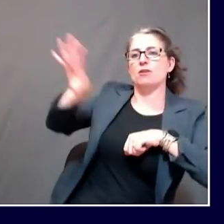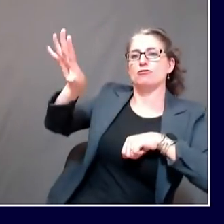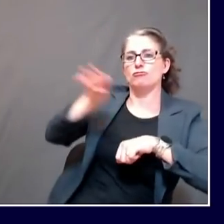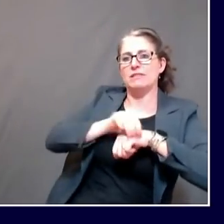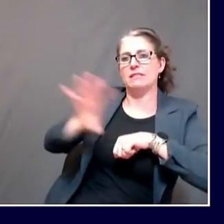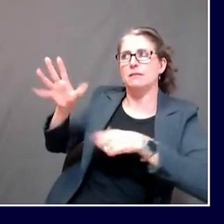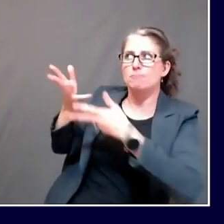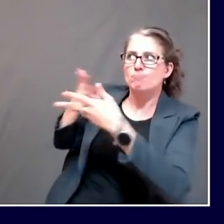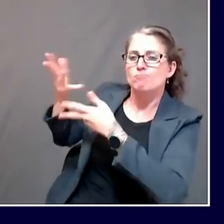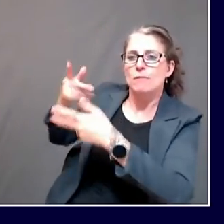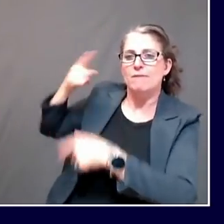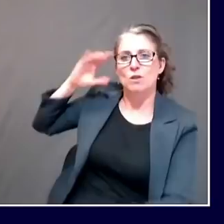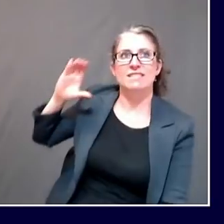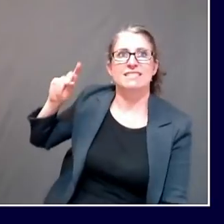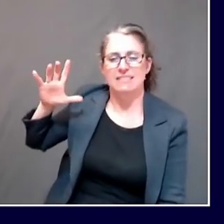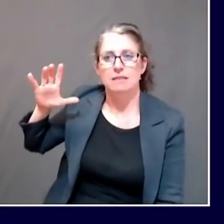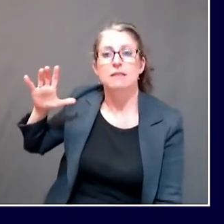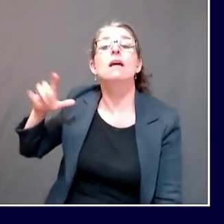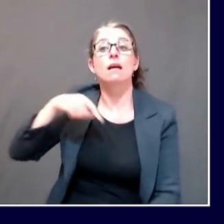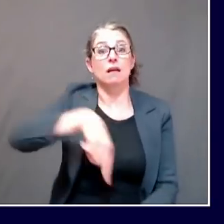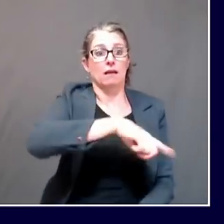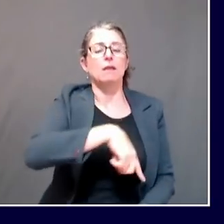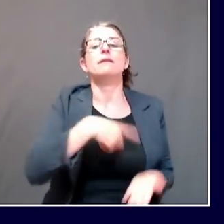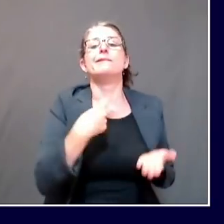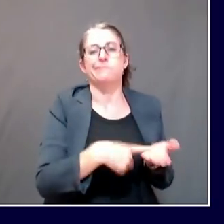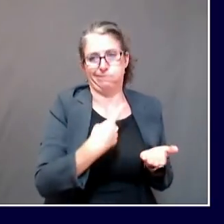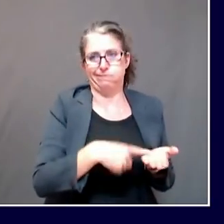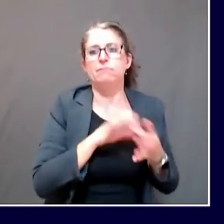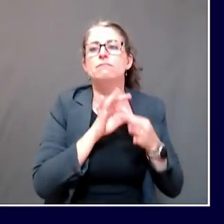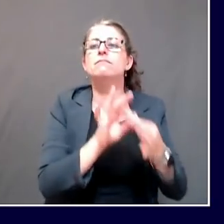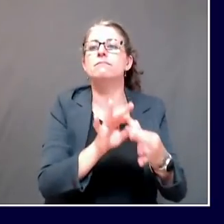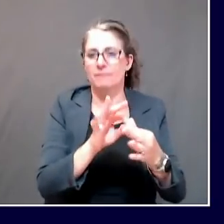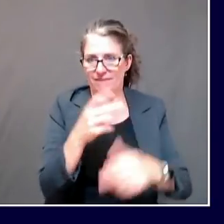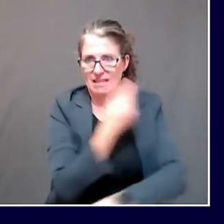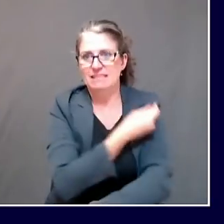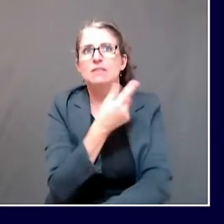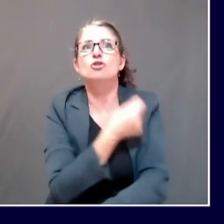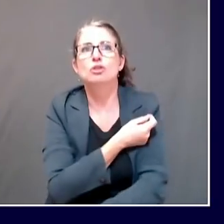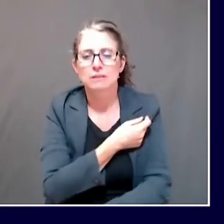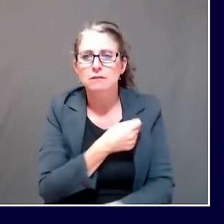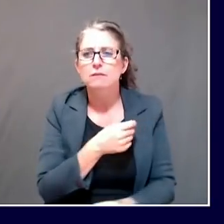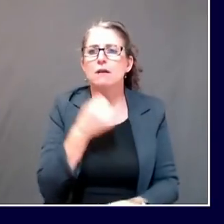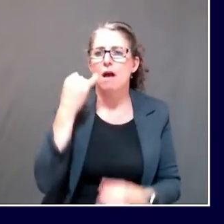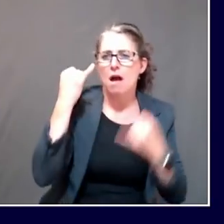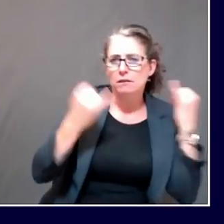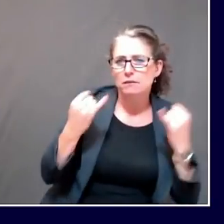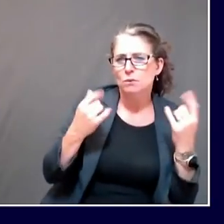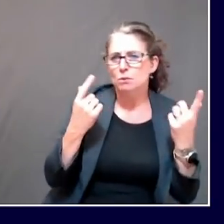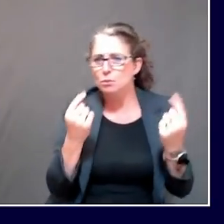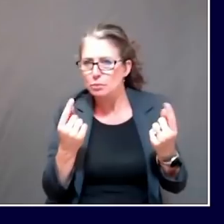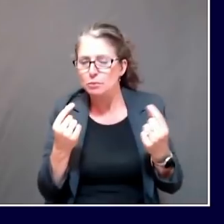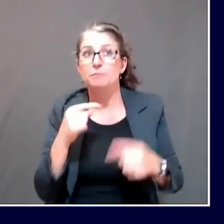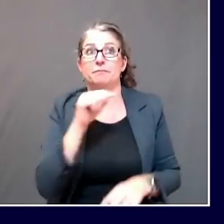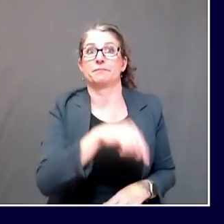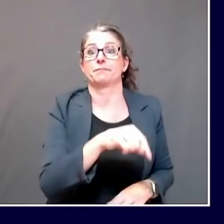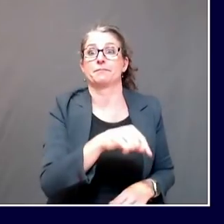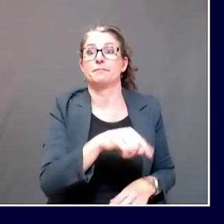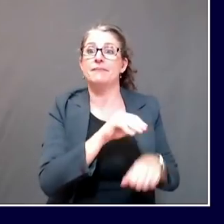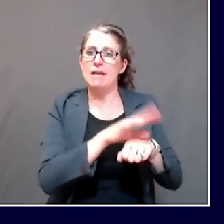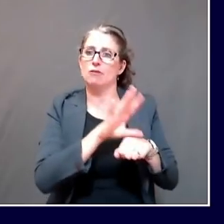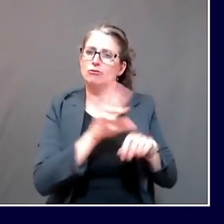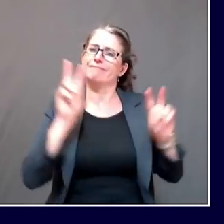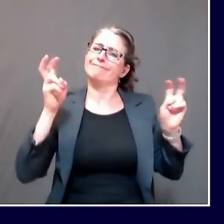that ACIP reviews can be found on that website. The other place that I recommend everyone to go is the National Academy